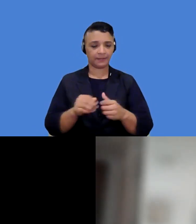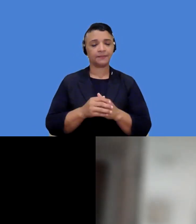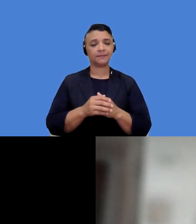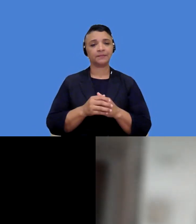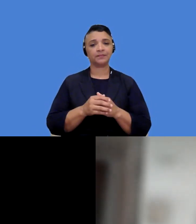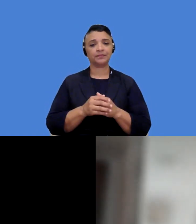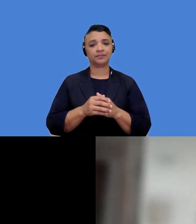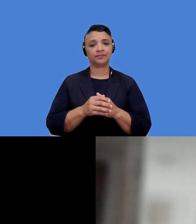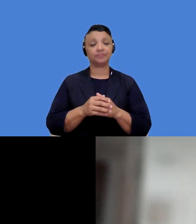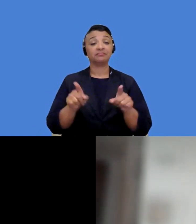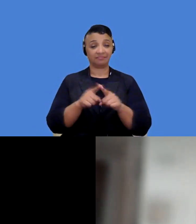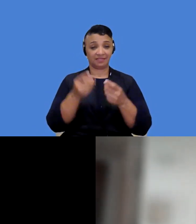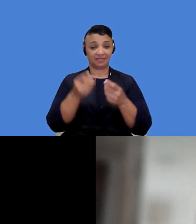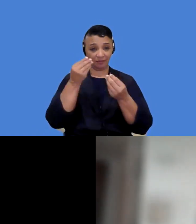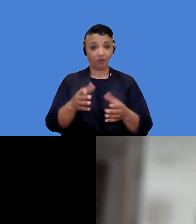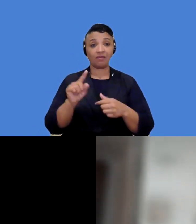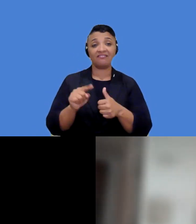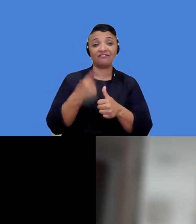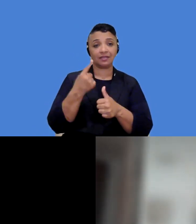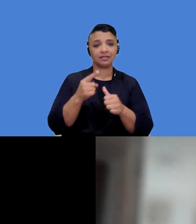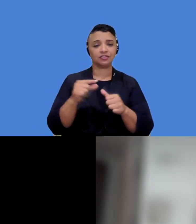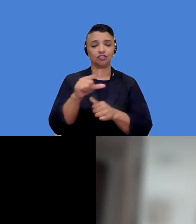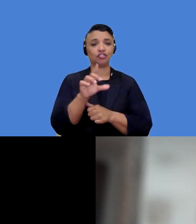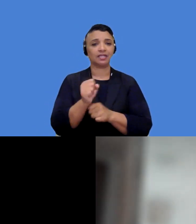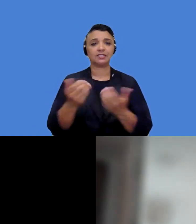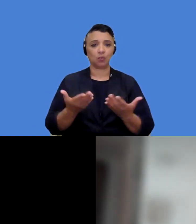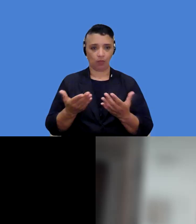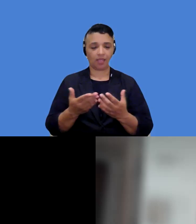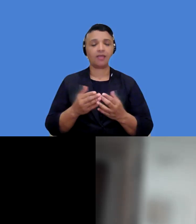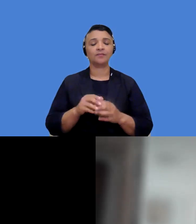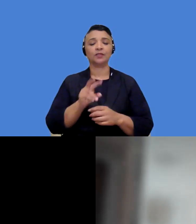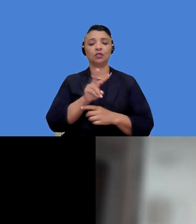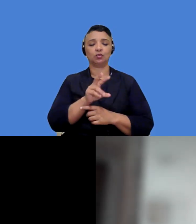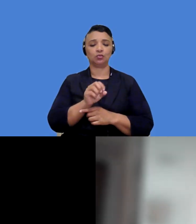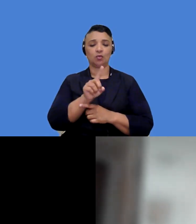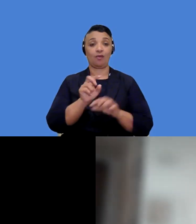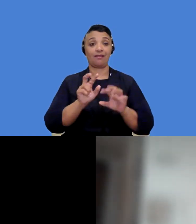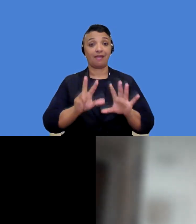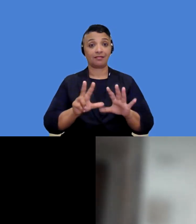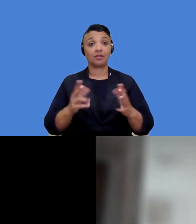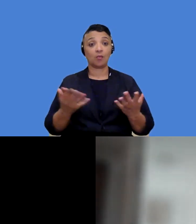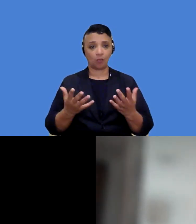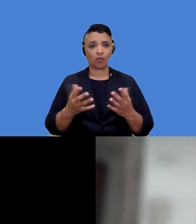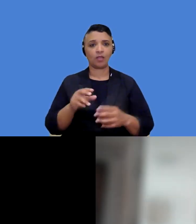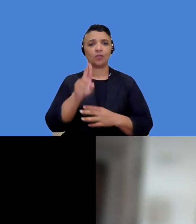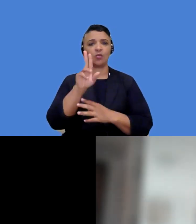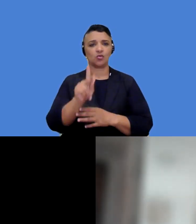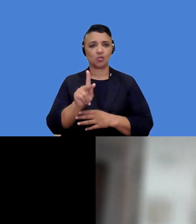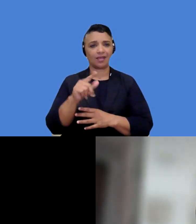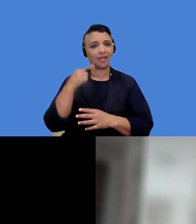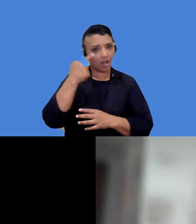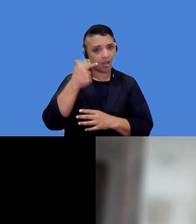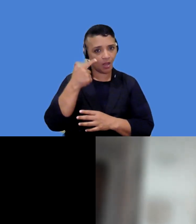first Global Disability Summit was held in 2018 in London, and